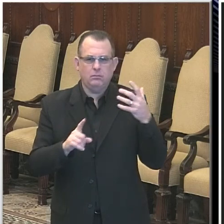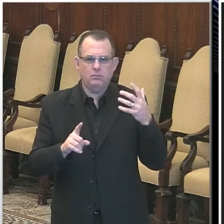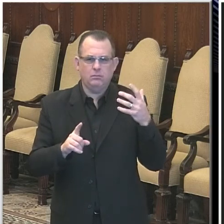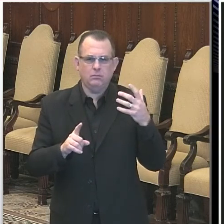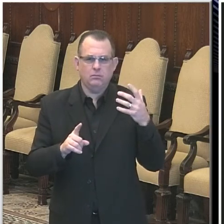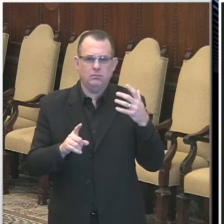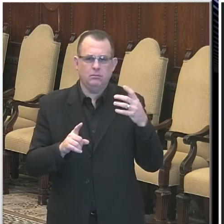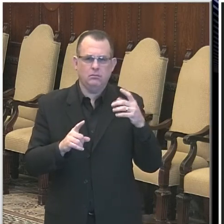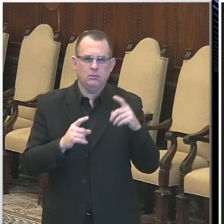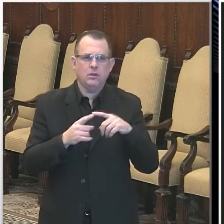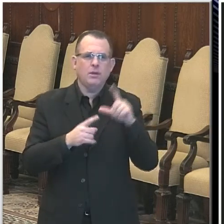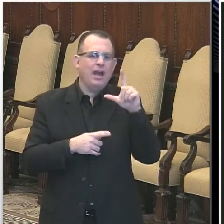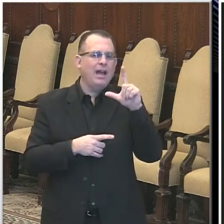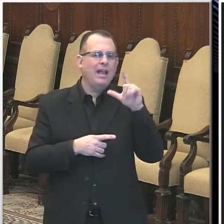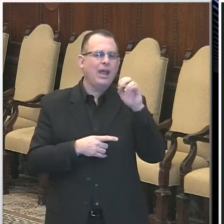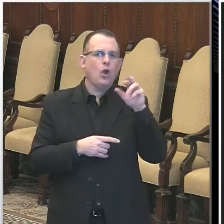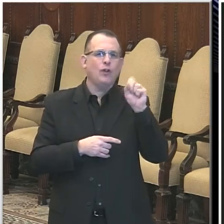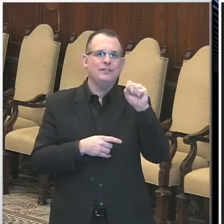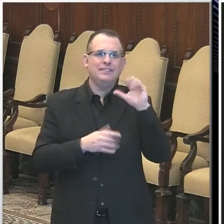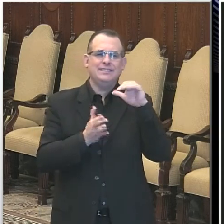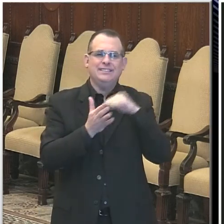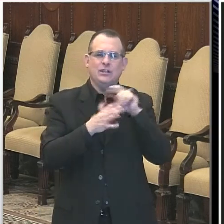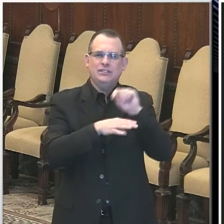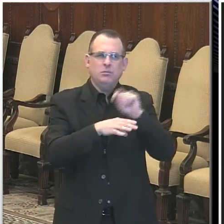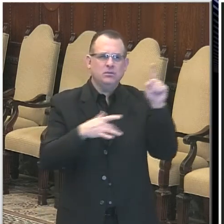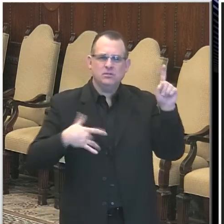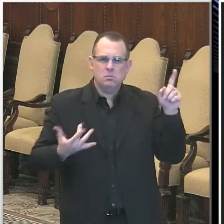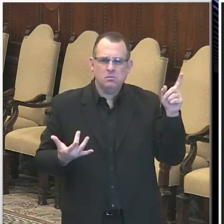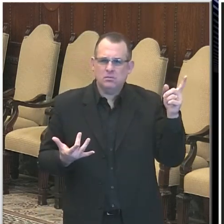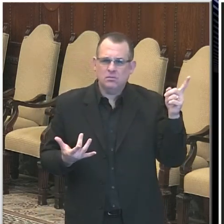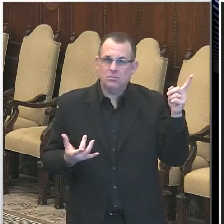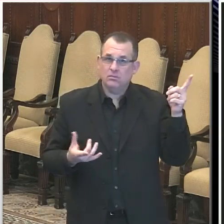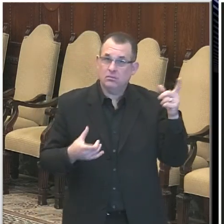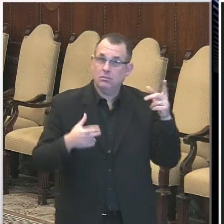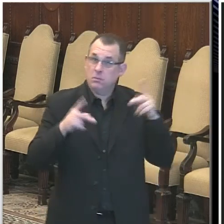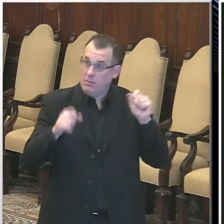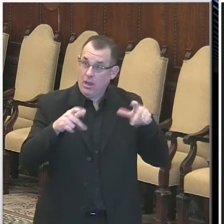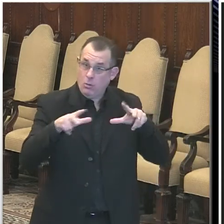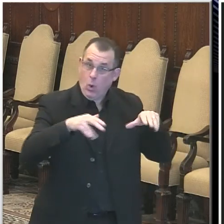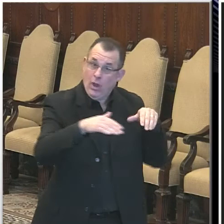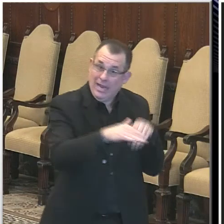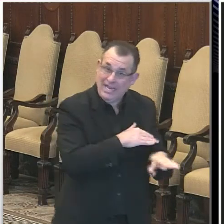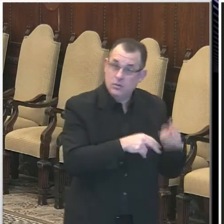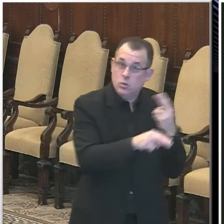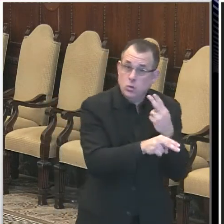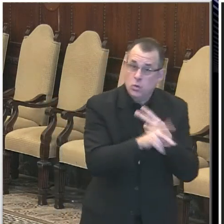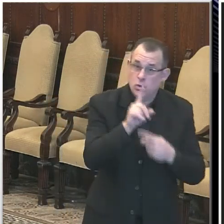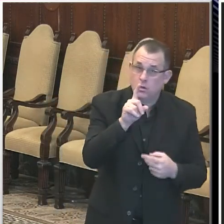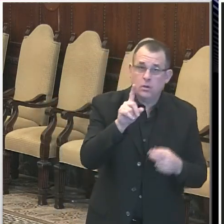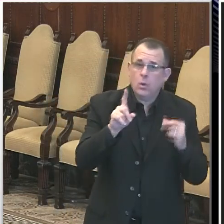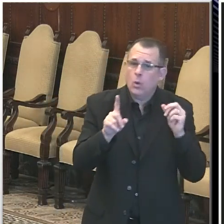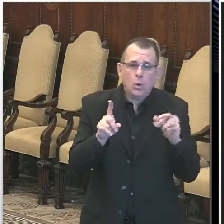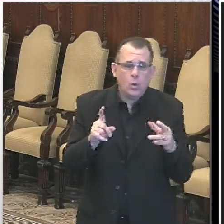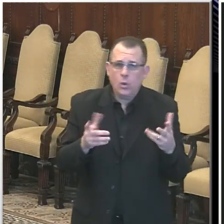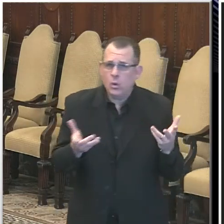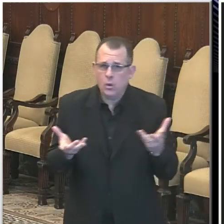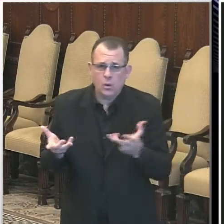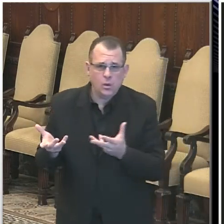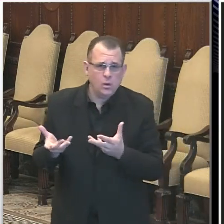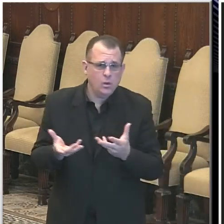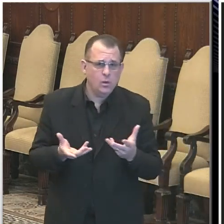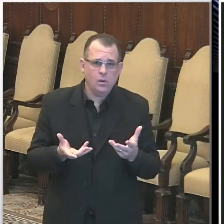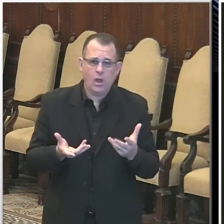this a place where people will be able to just walk up to and go use? Or is this a situation where you have to